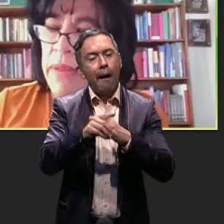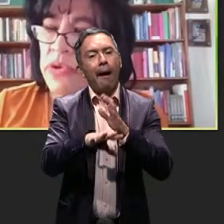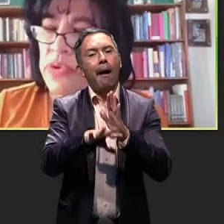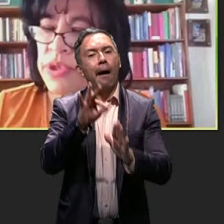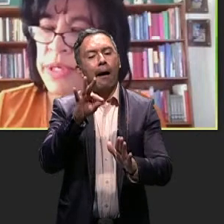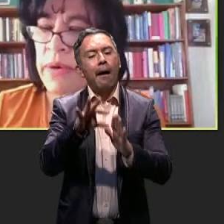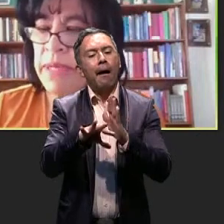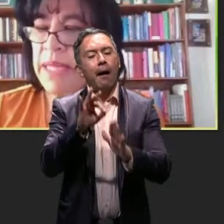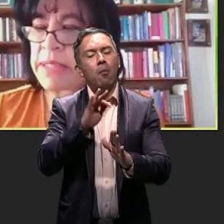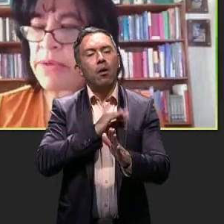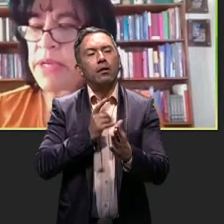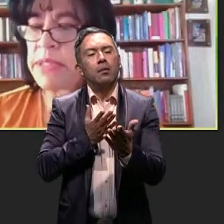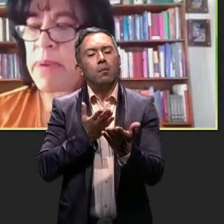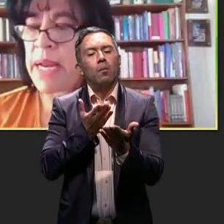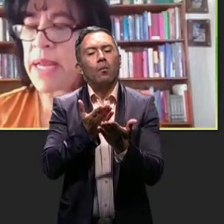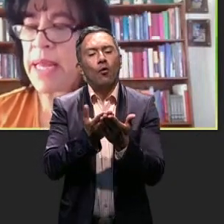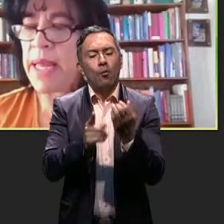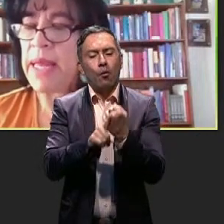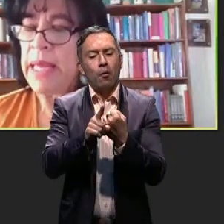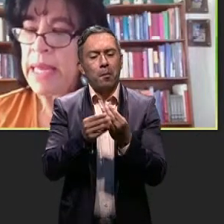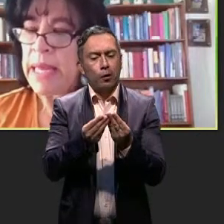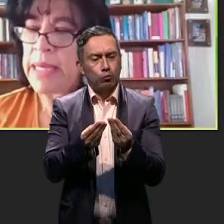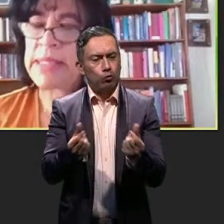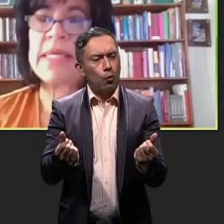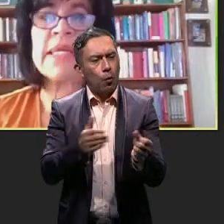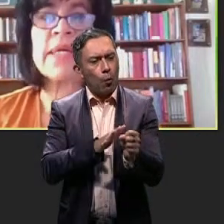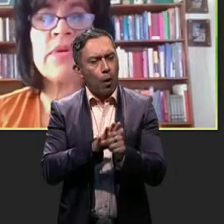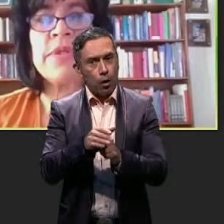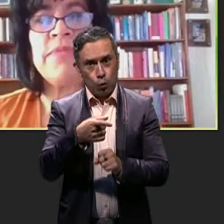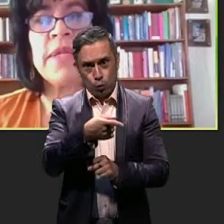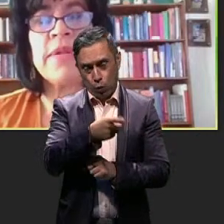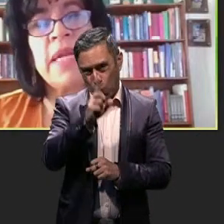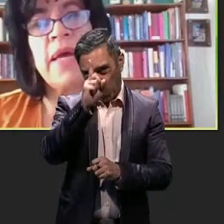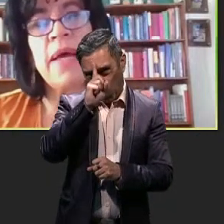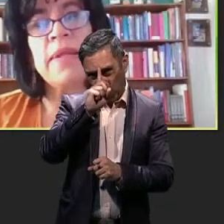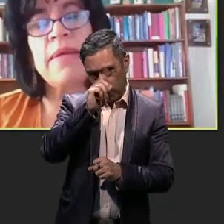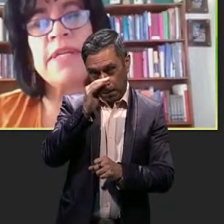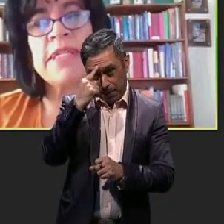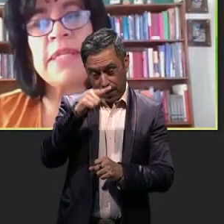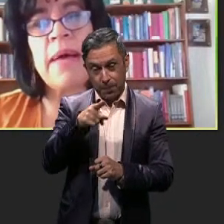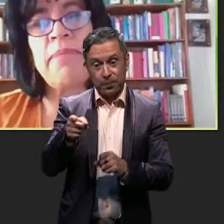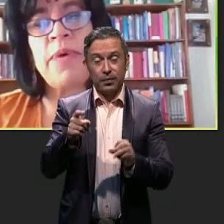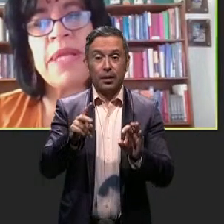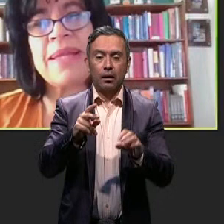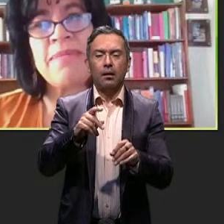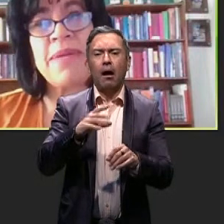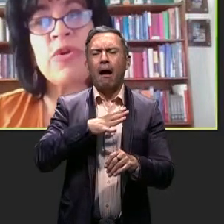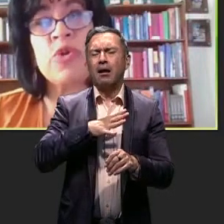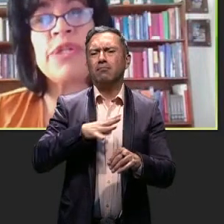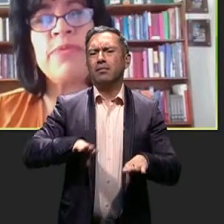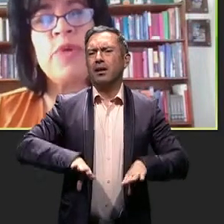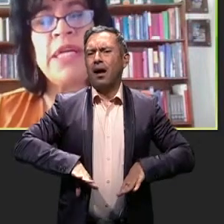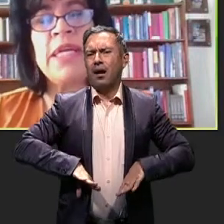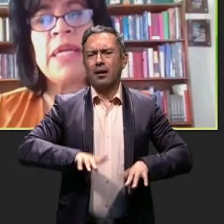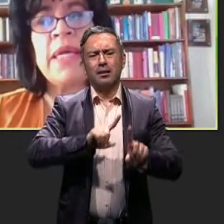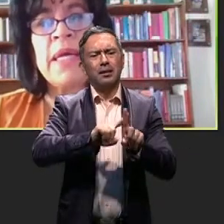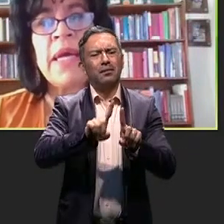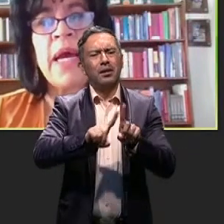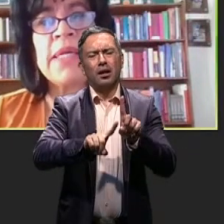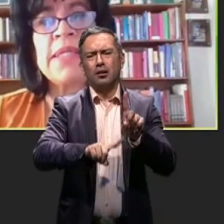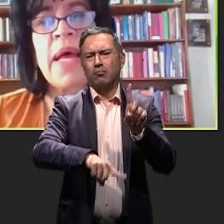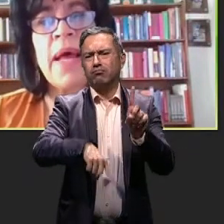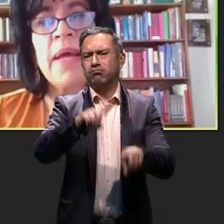and you have shared recommendations so that the recognition